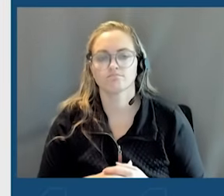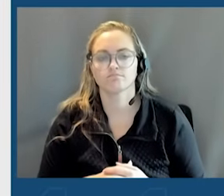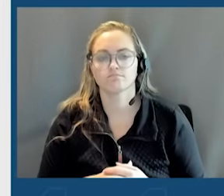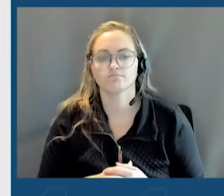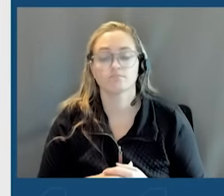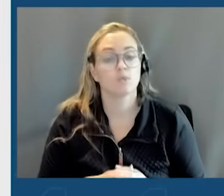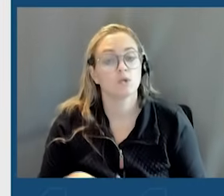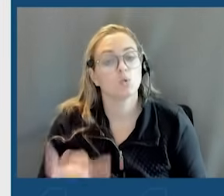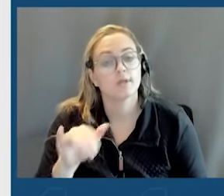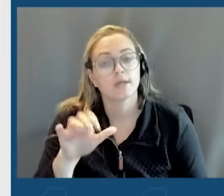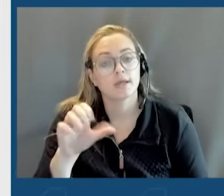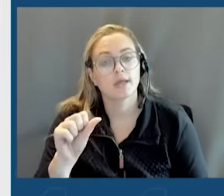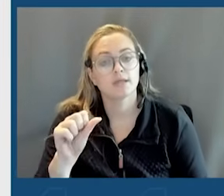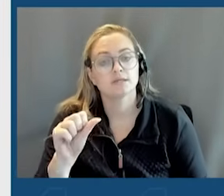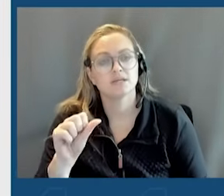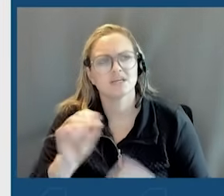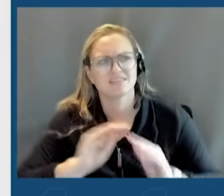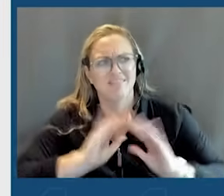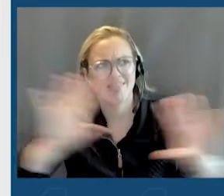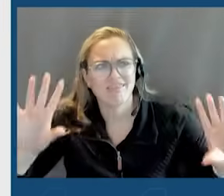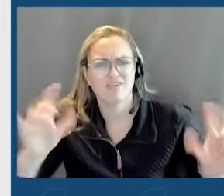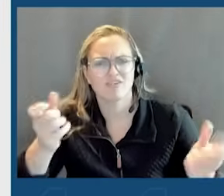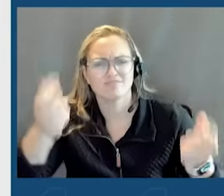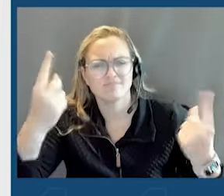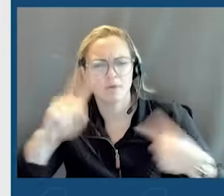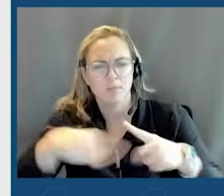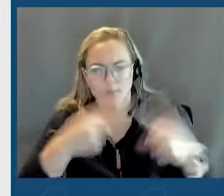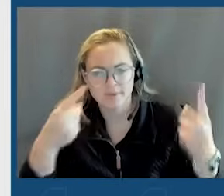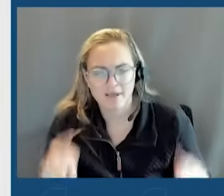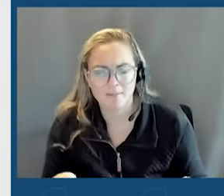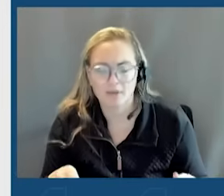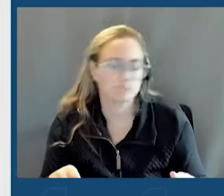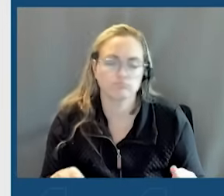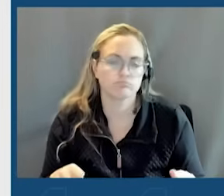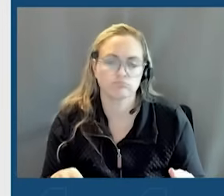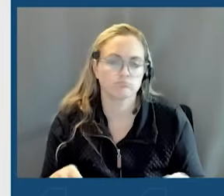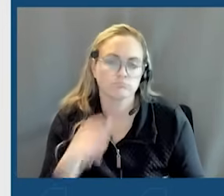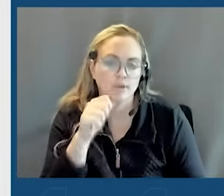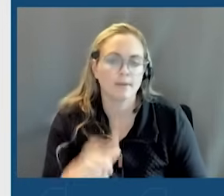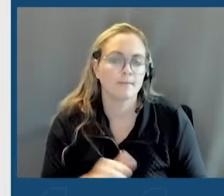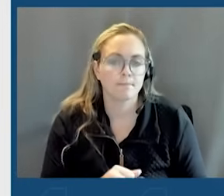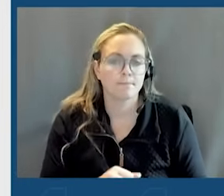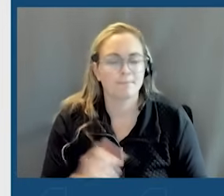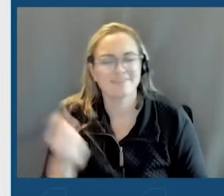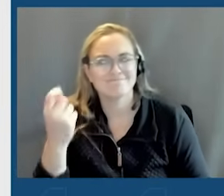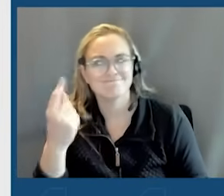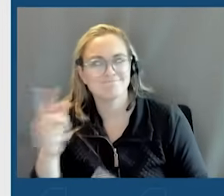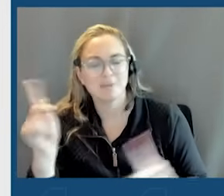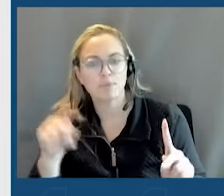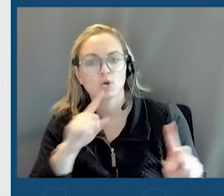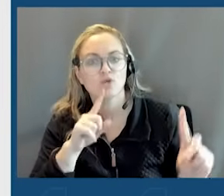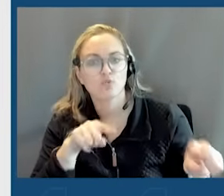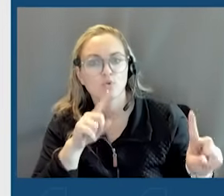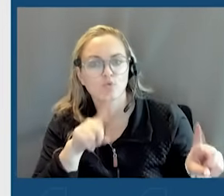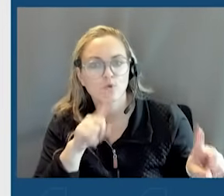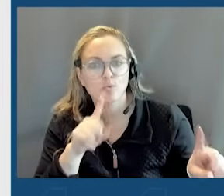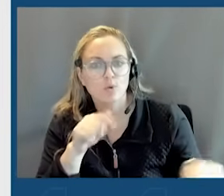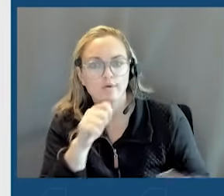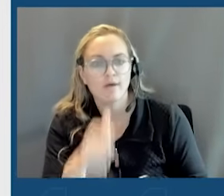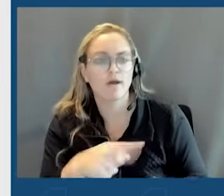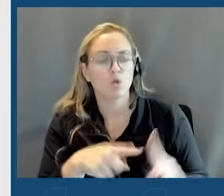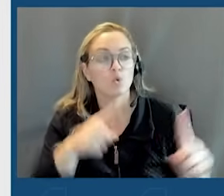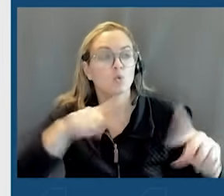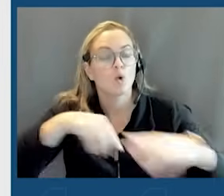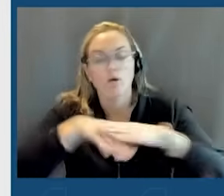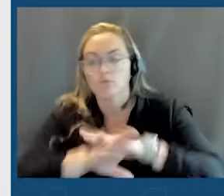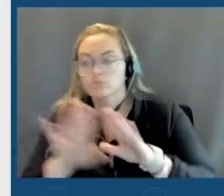cases, though, don't really tell the whole story, and here's why. People aren't reporting anymore. Remember the time when you got your test in a doctor's